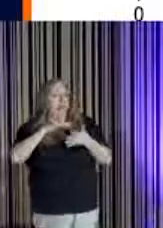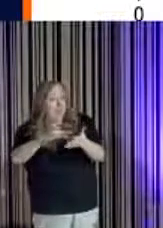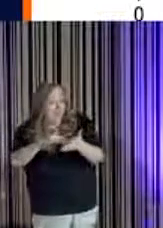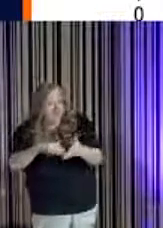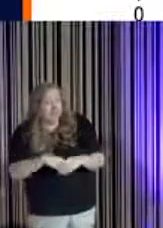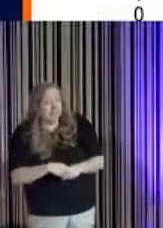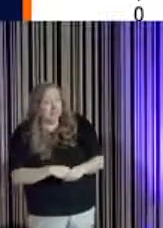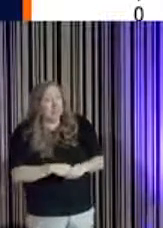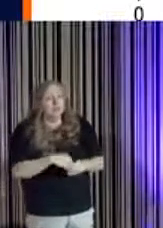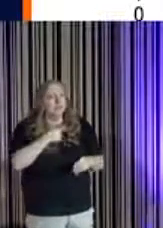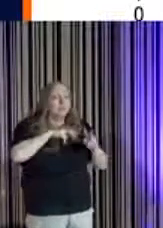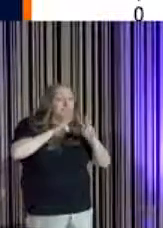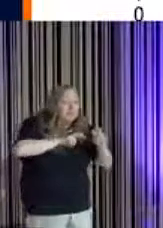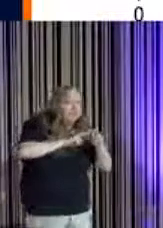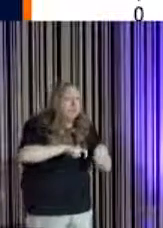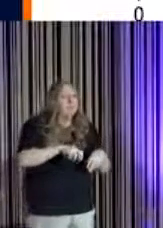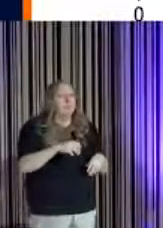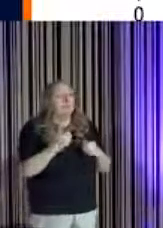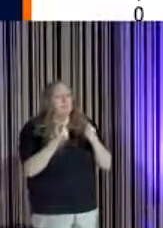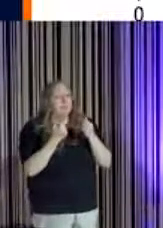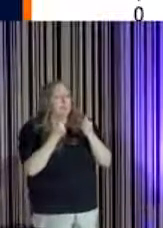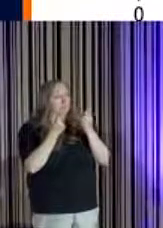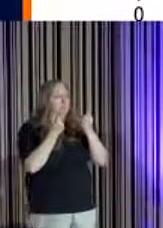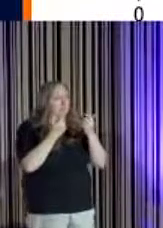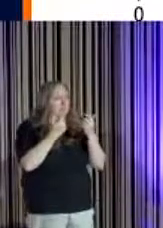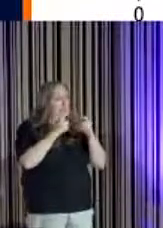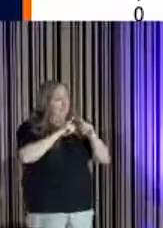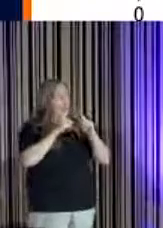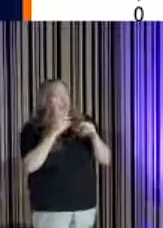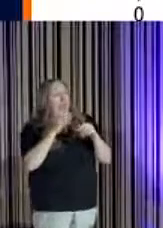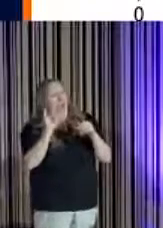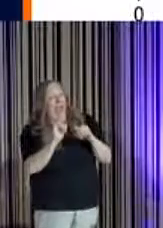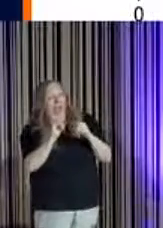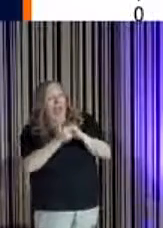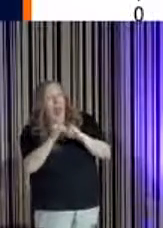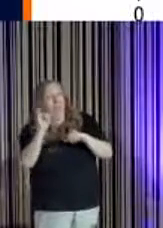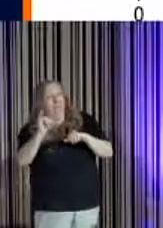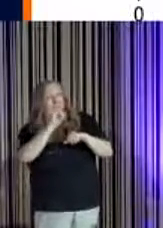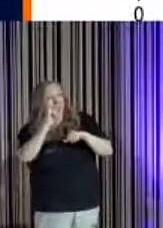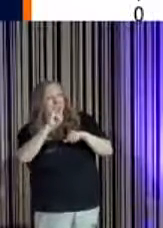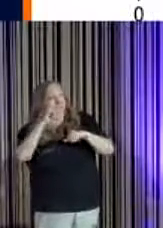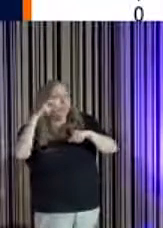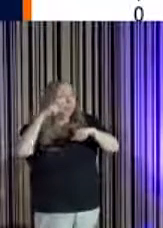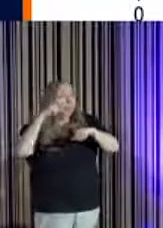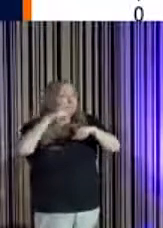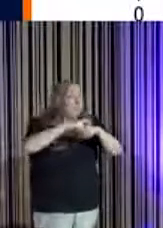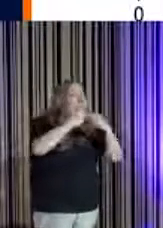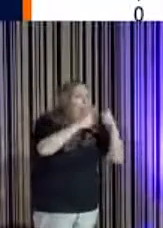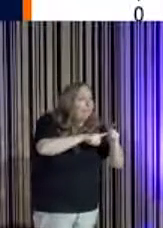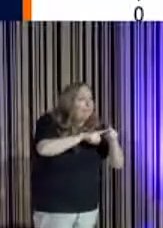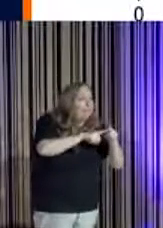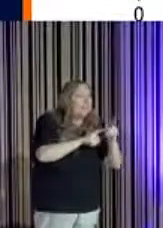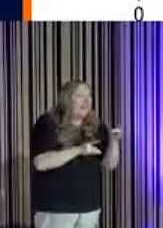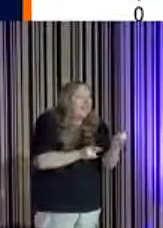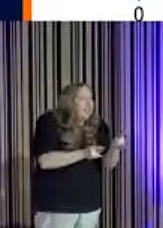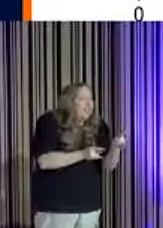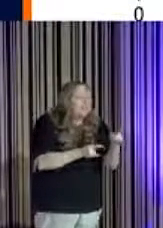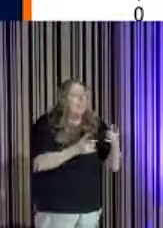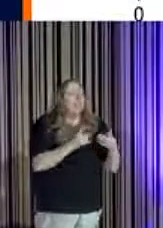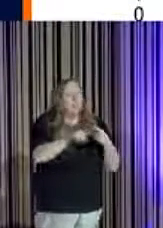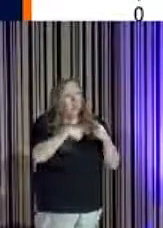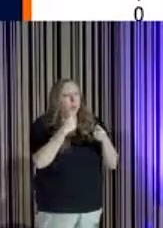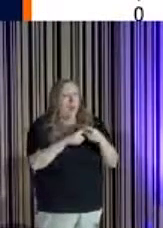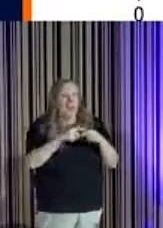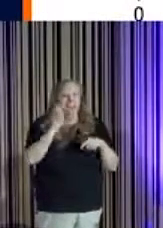multi-omics experiments, and do studies that'll look at infection efficiency, how a virus, when it's infecting a cell,